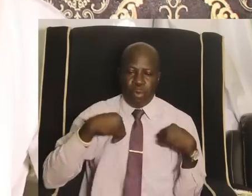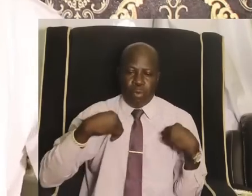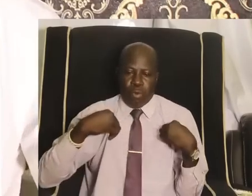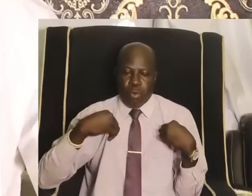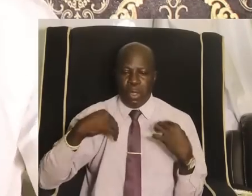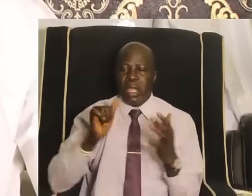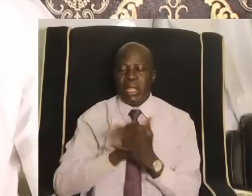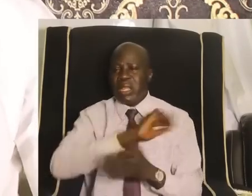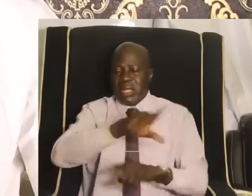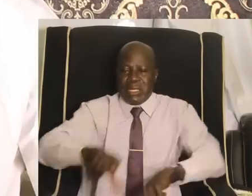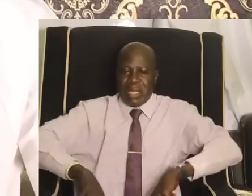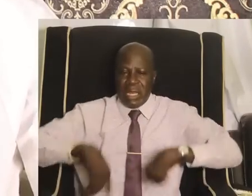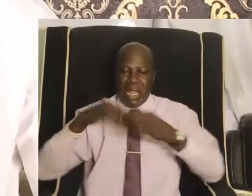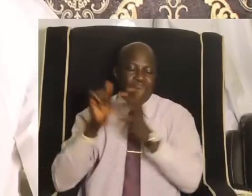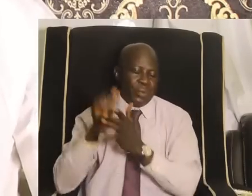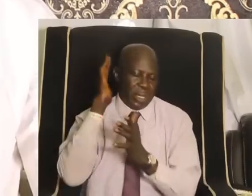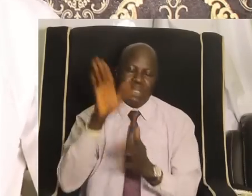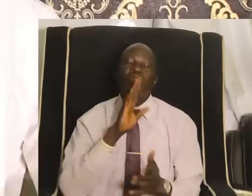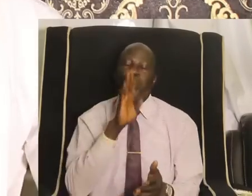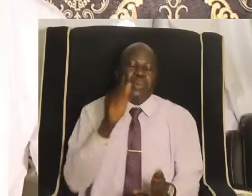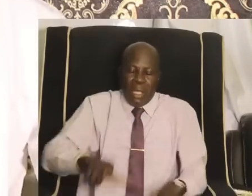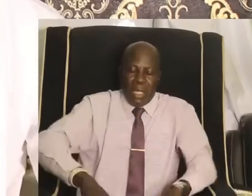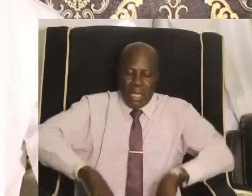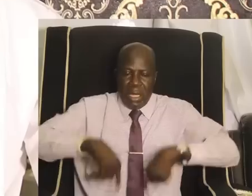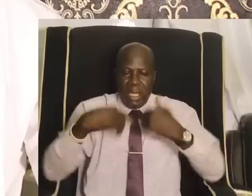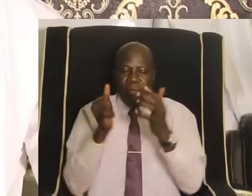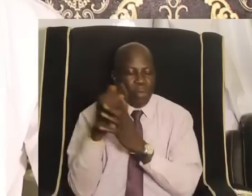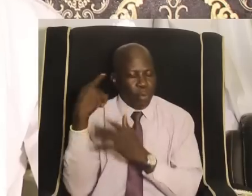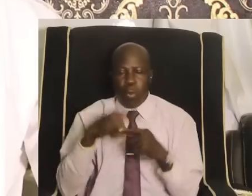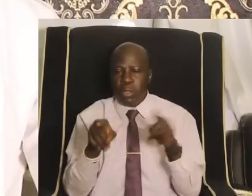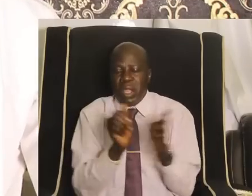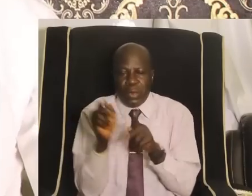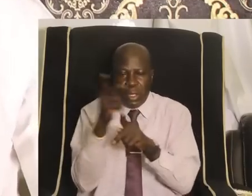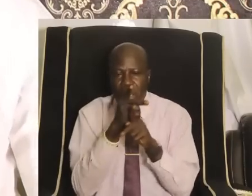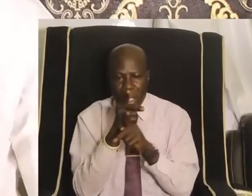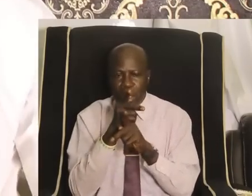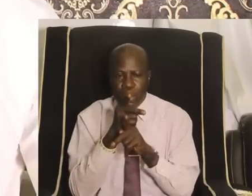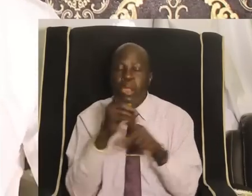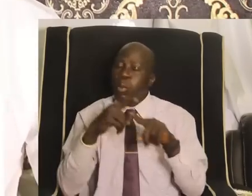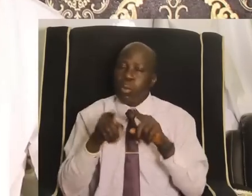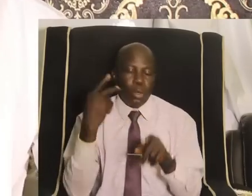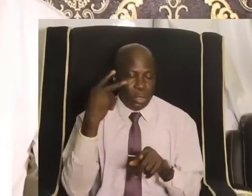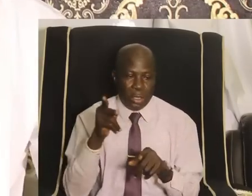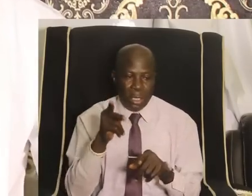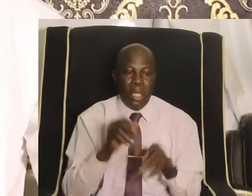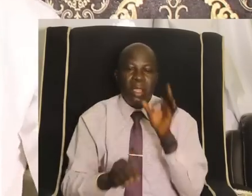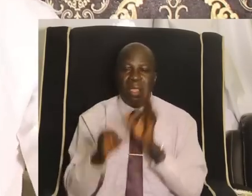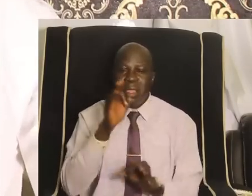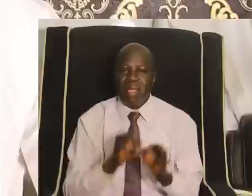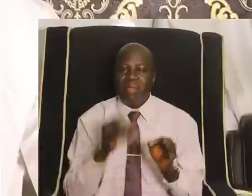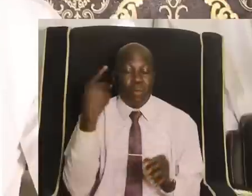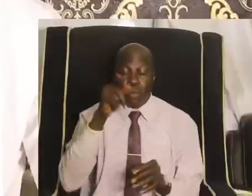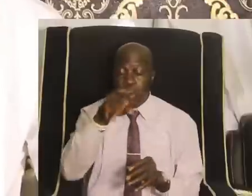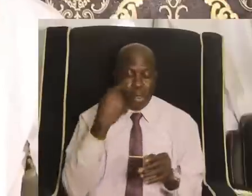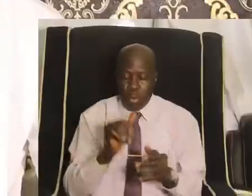All of you that pray your coming out for yesterday. And the Lord said, 500 naira. 500 naira.